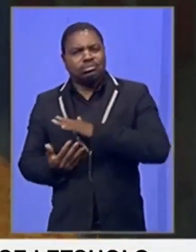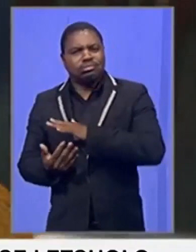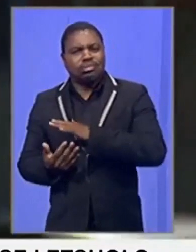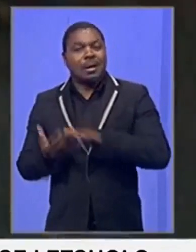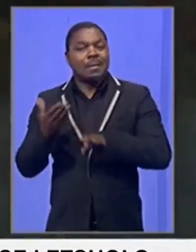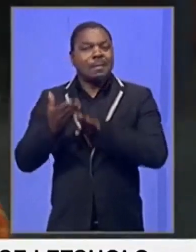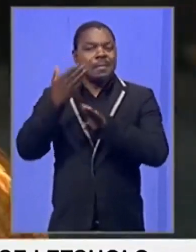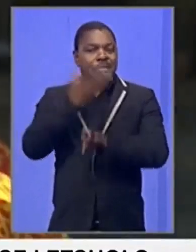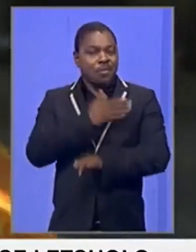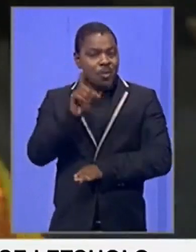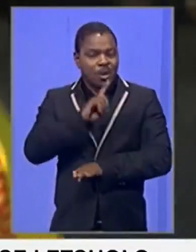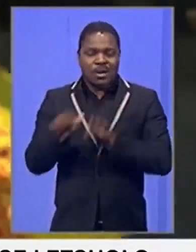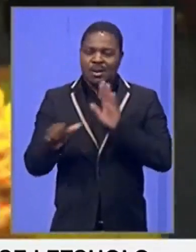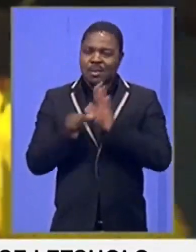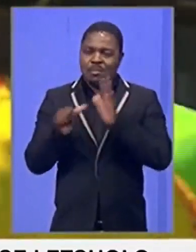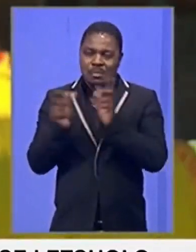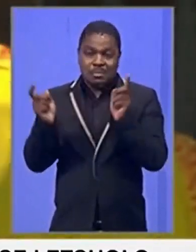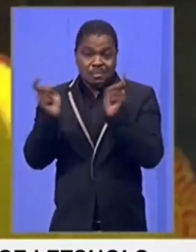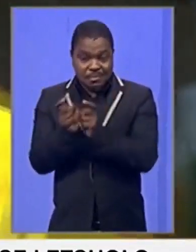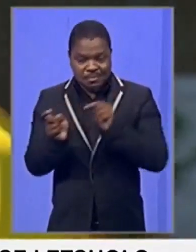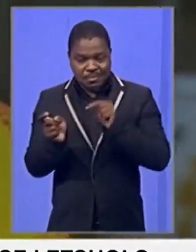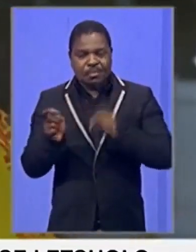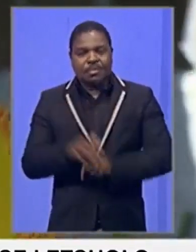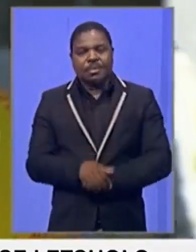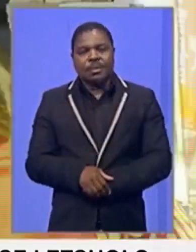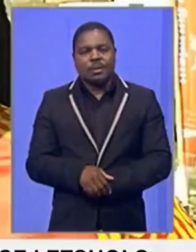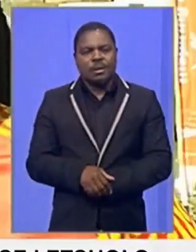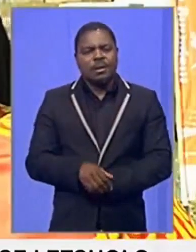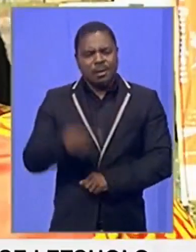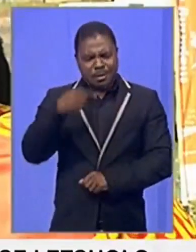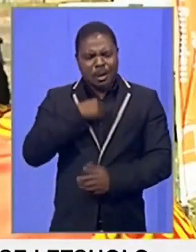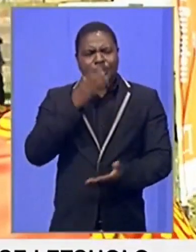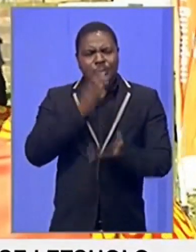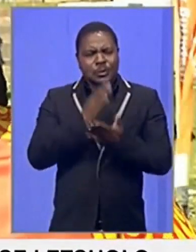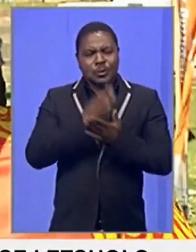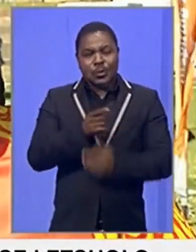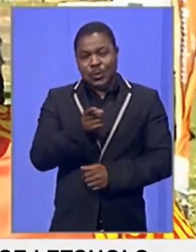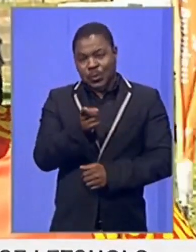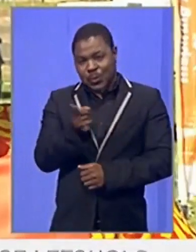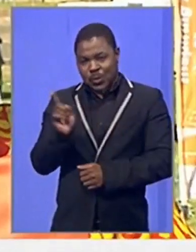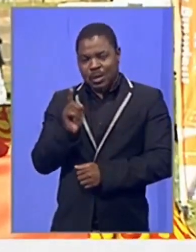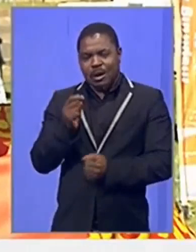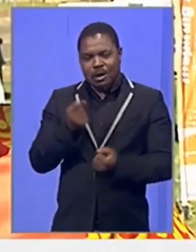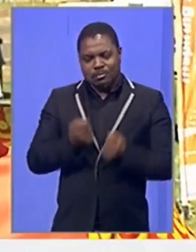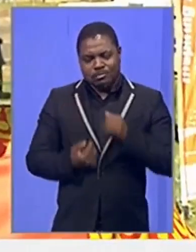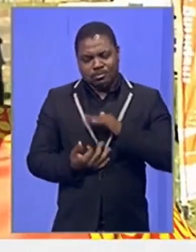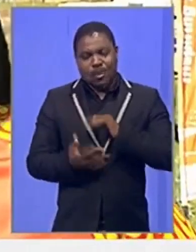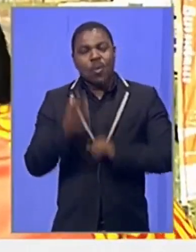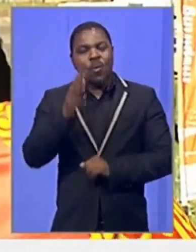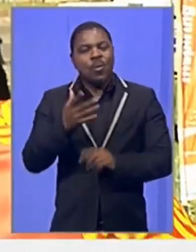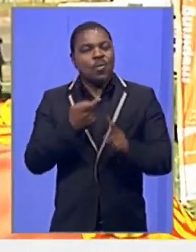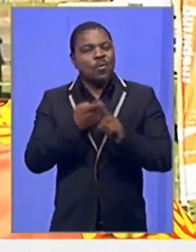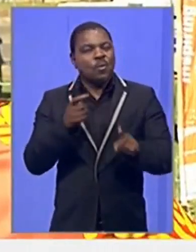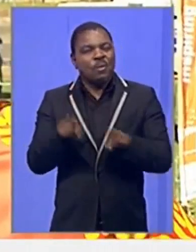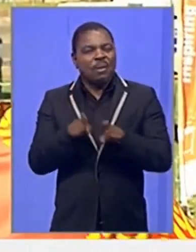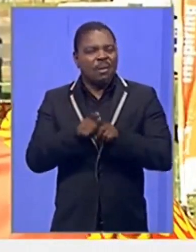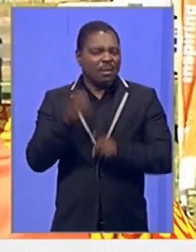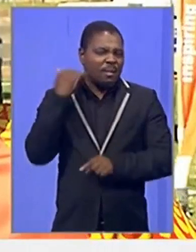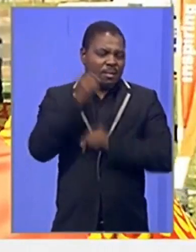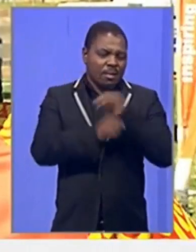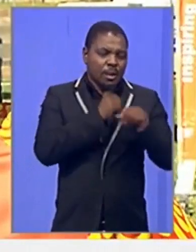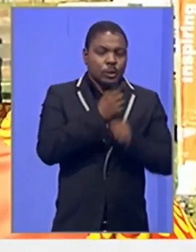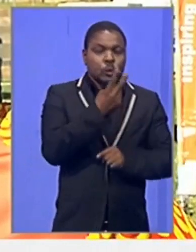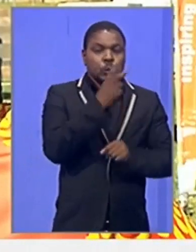ho dipapadi tsa bohlokwa. And I'm sure they will be inspired but by what transpired in